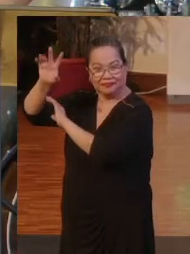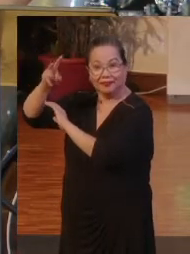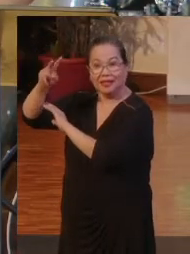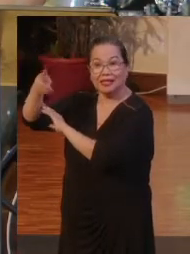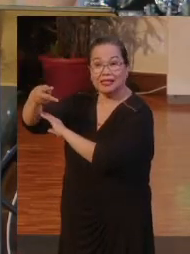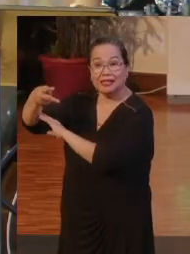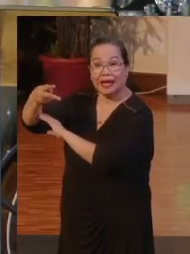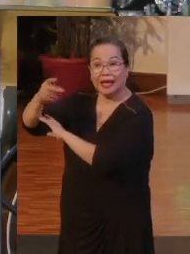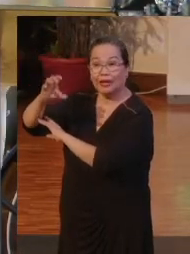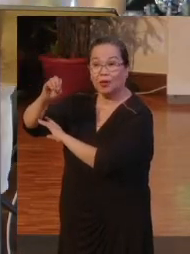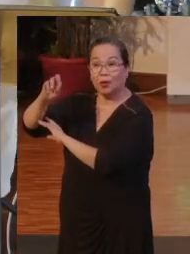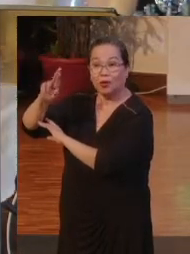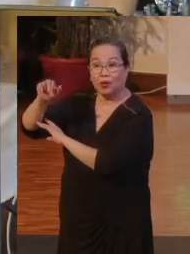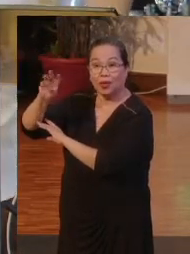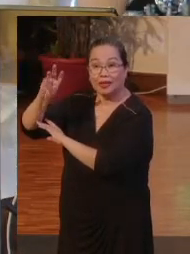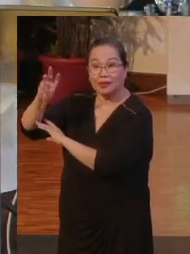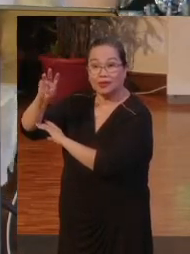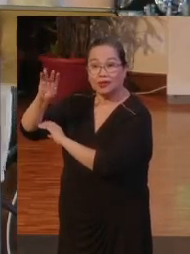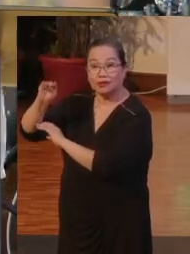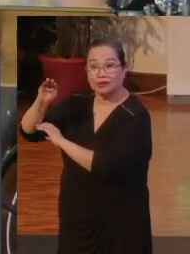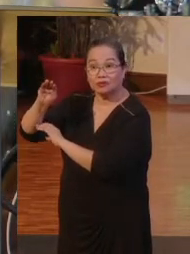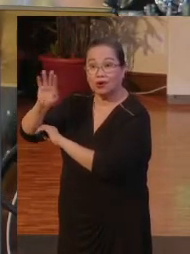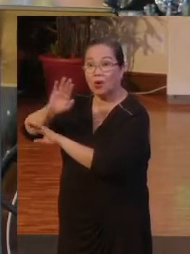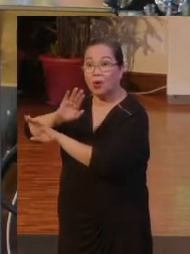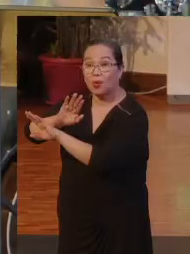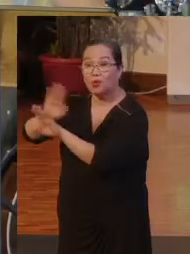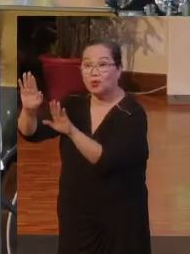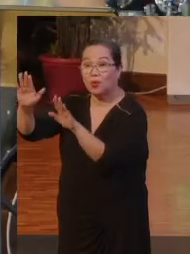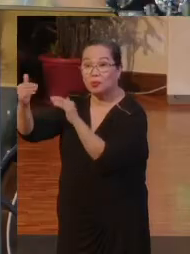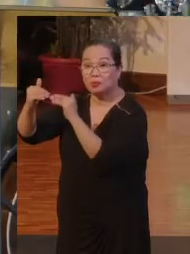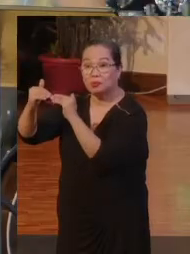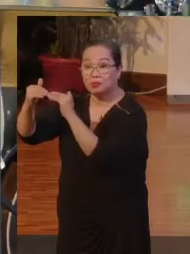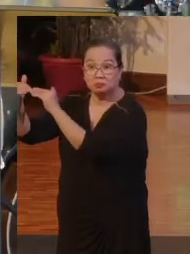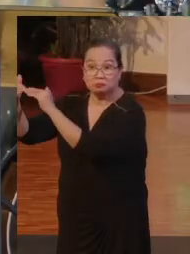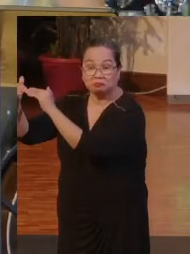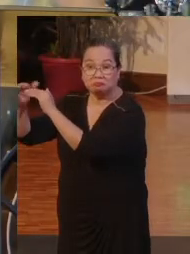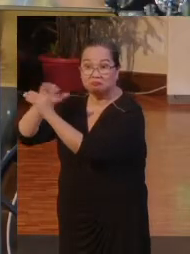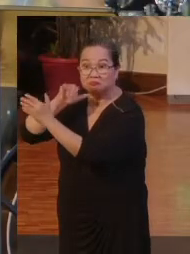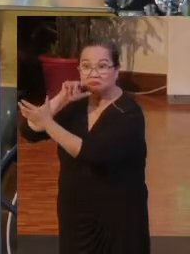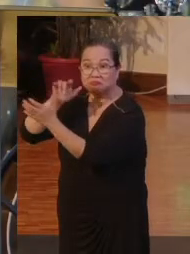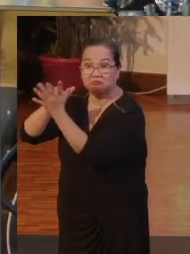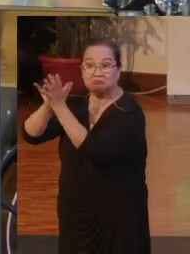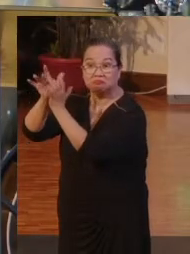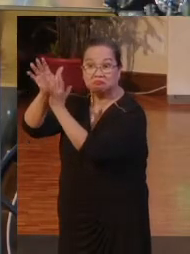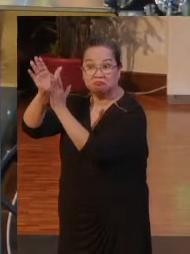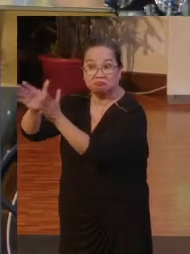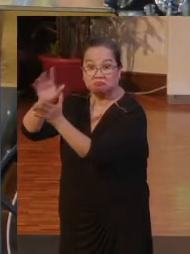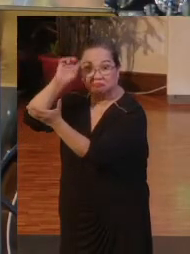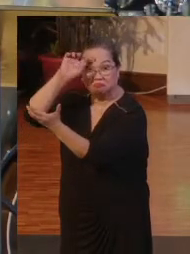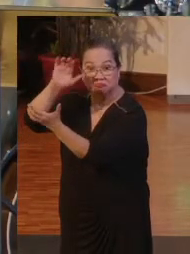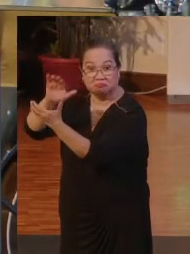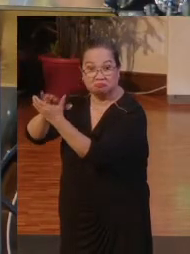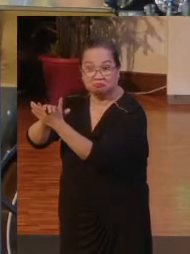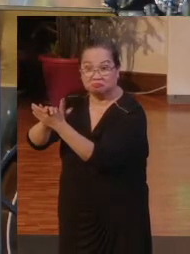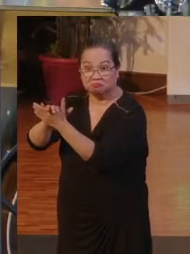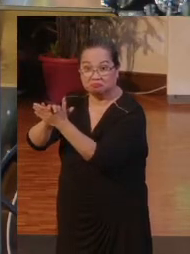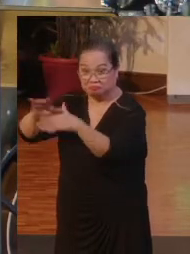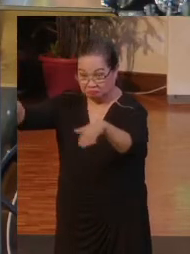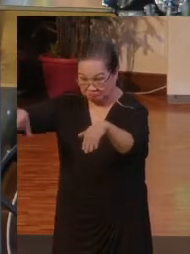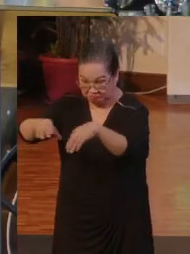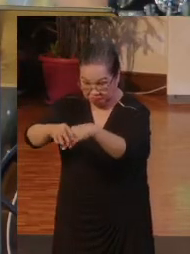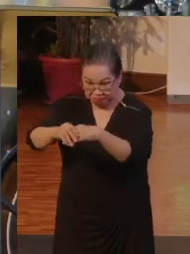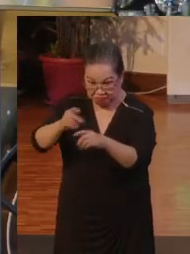Corinthians 6:14, "Do not be unequally yoked with unbelievers. For what partnership has